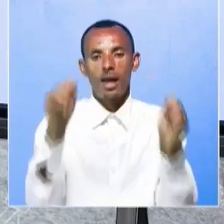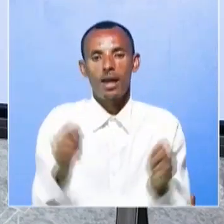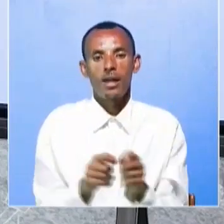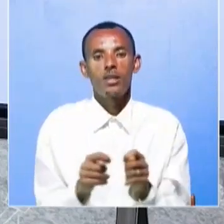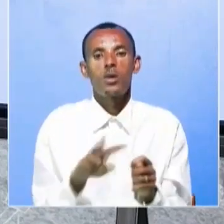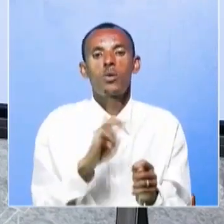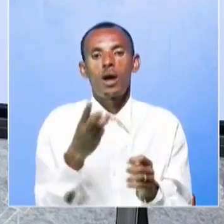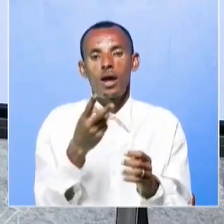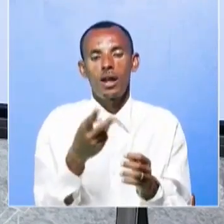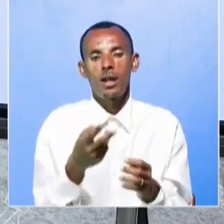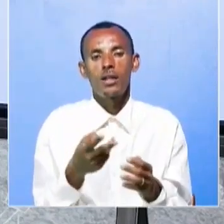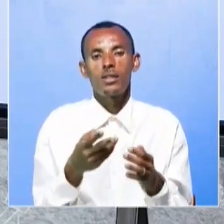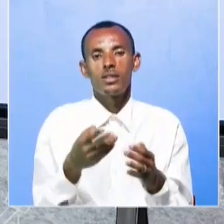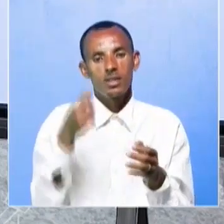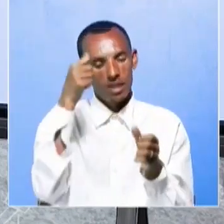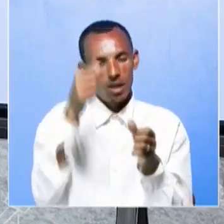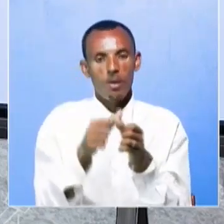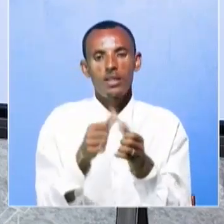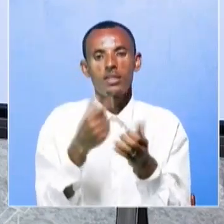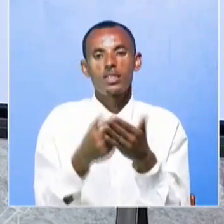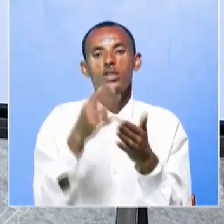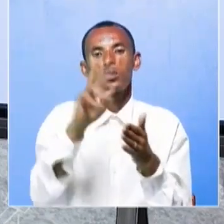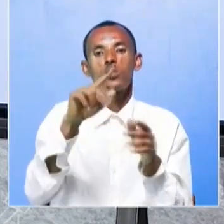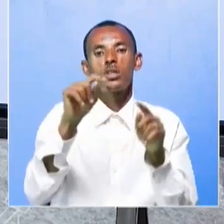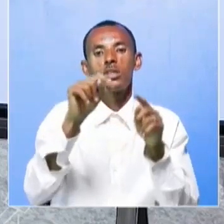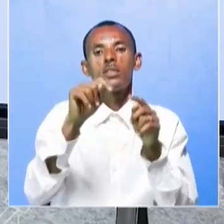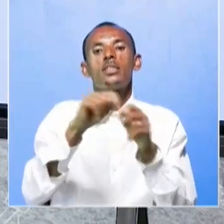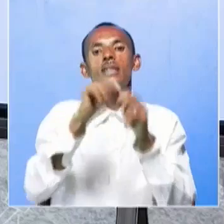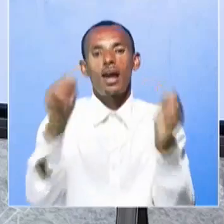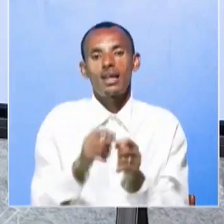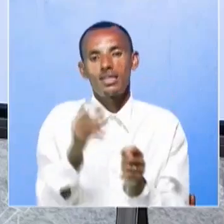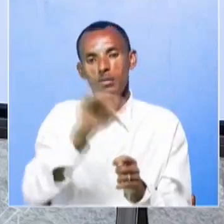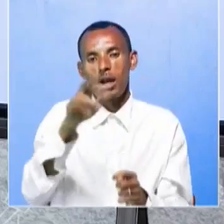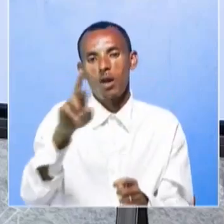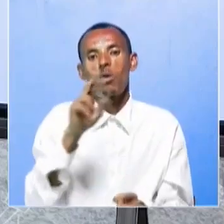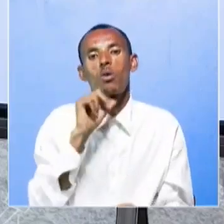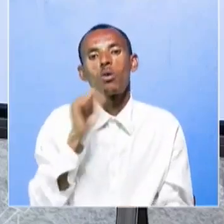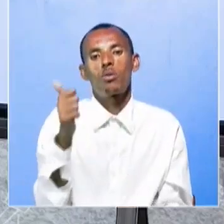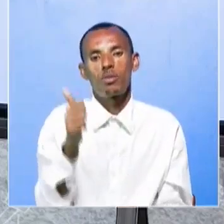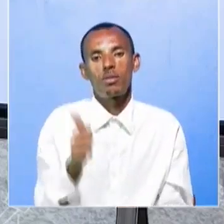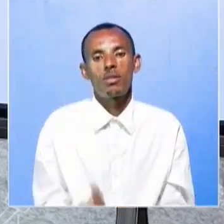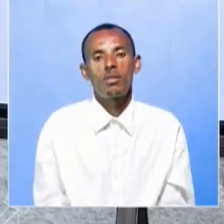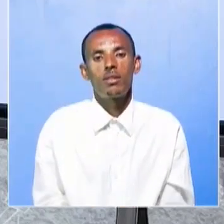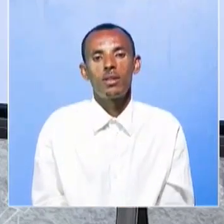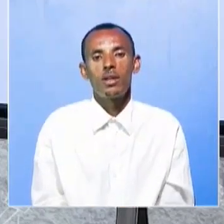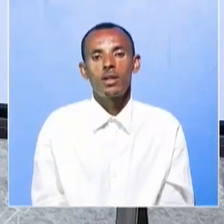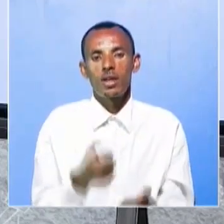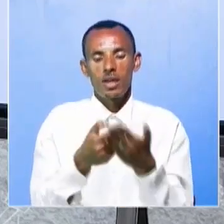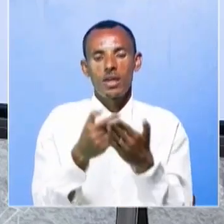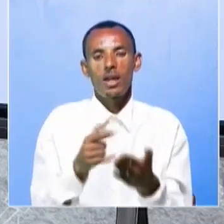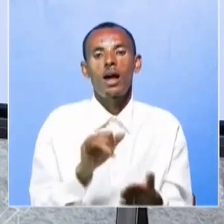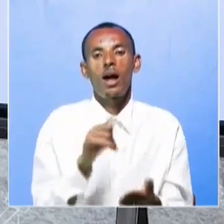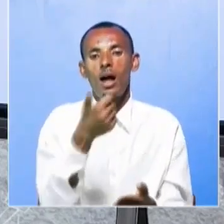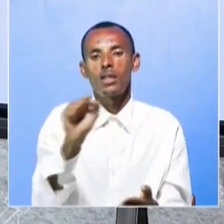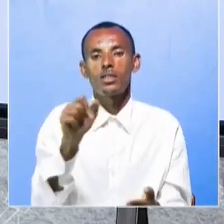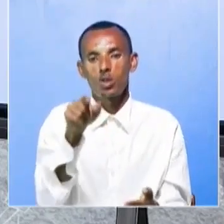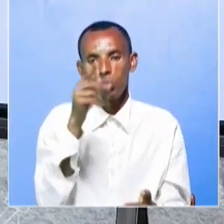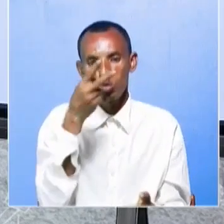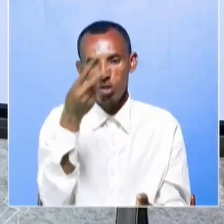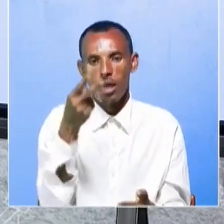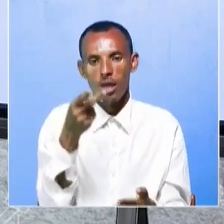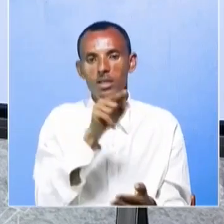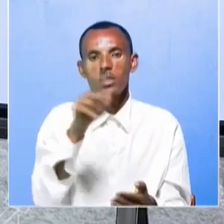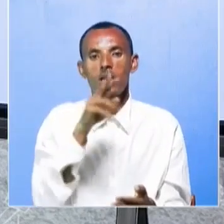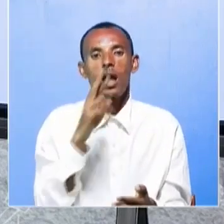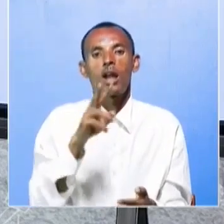we are trying to determine whether these two triangles are similar or not. Okay, here as we can see, there